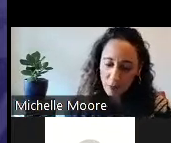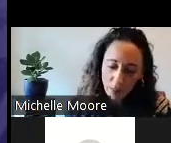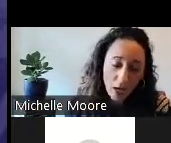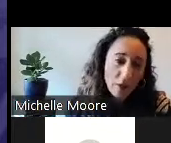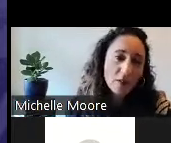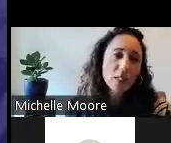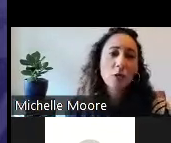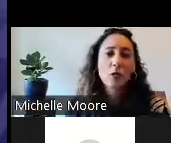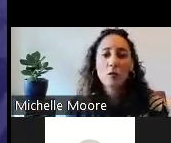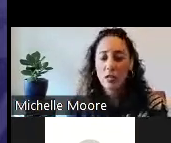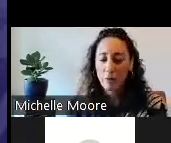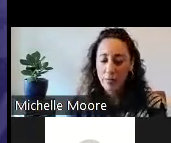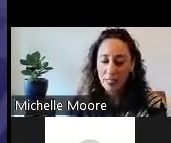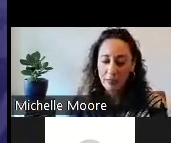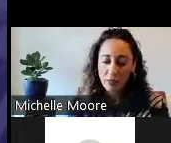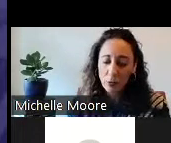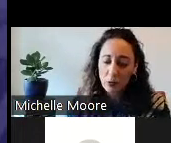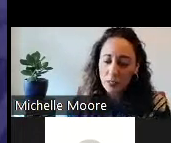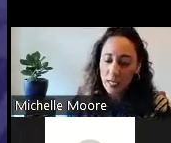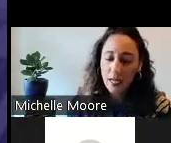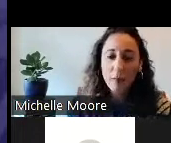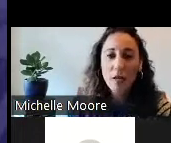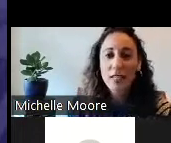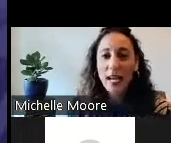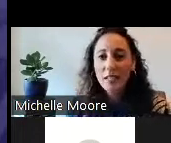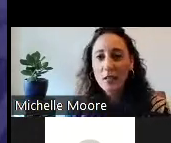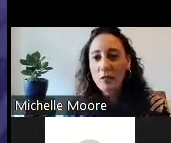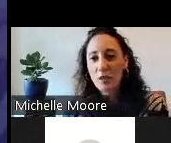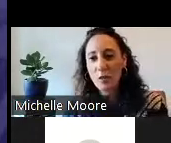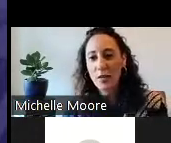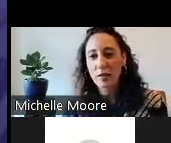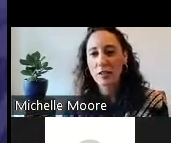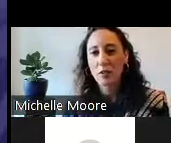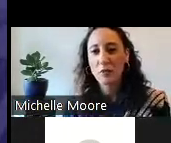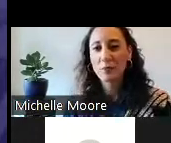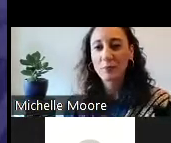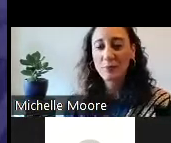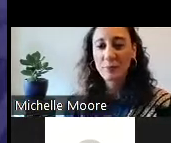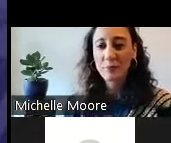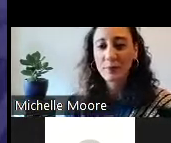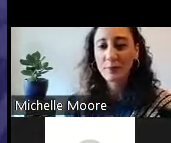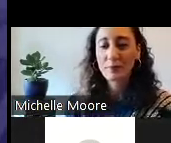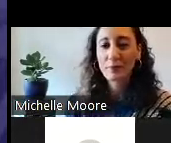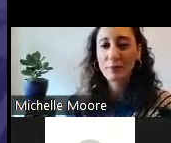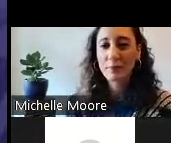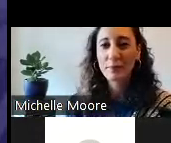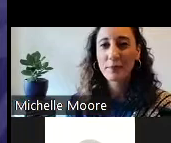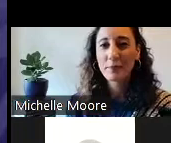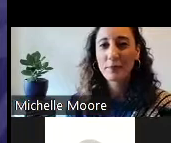from the Department of Digital Culture and Media and Sport, and I'm going to hand over to you now, Nigel.